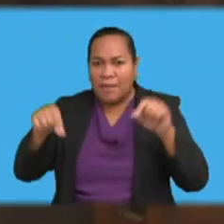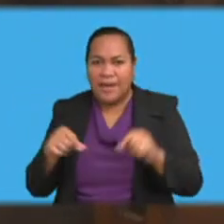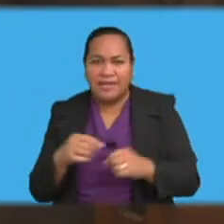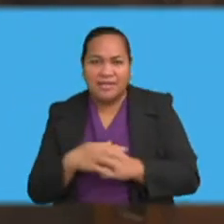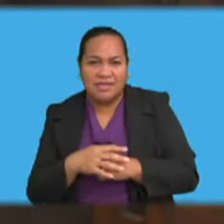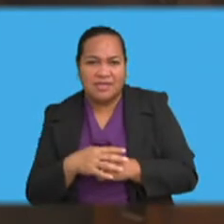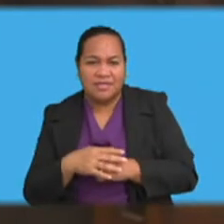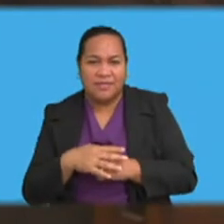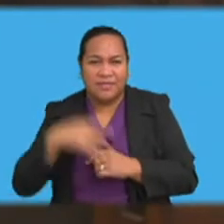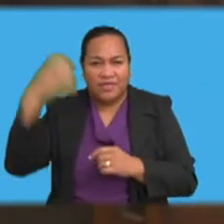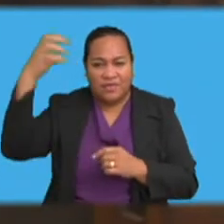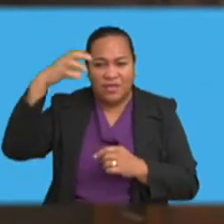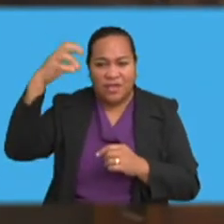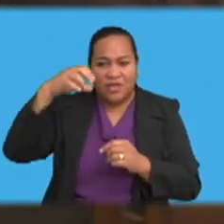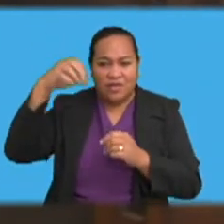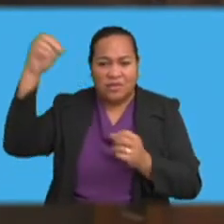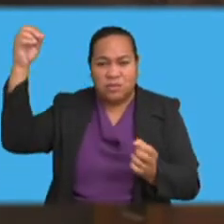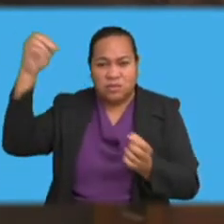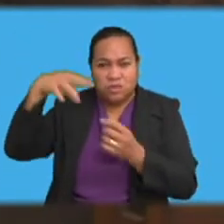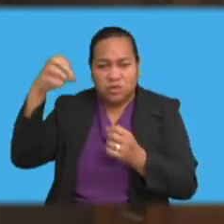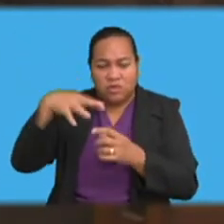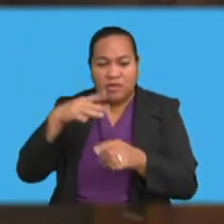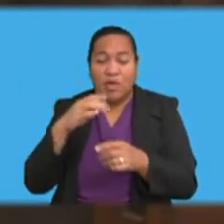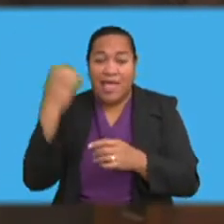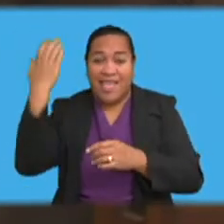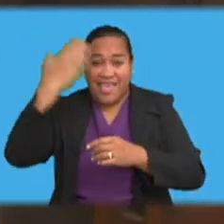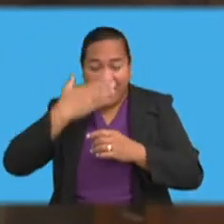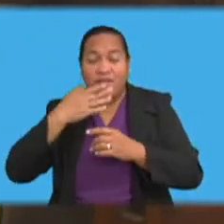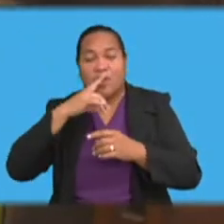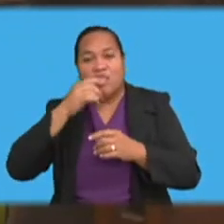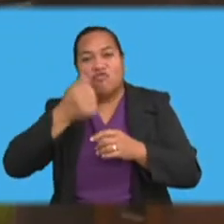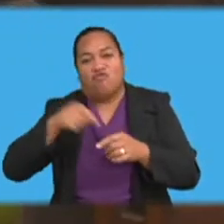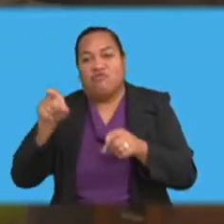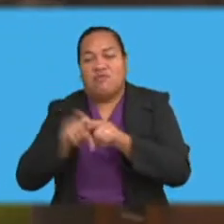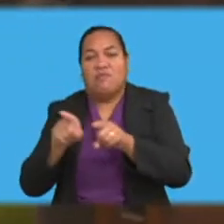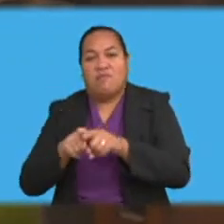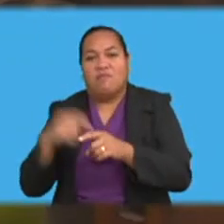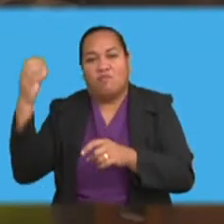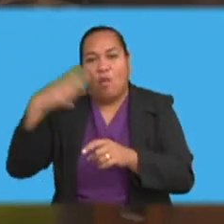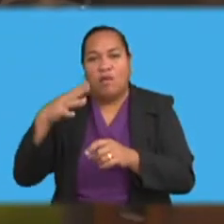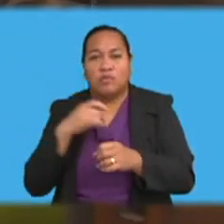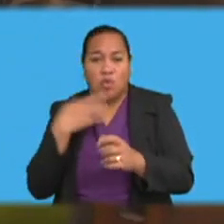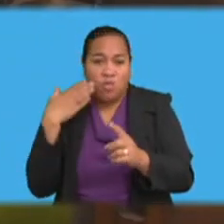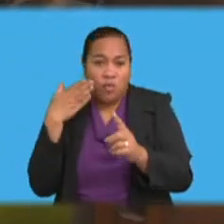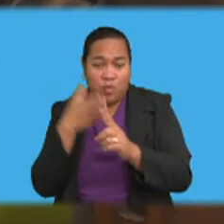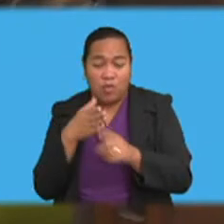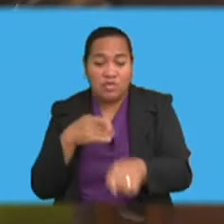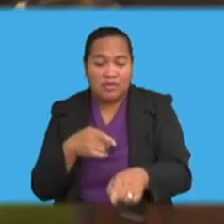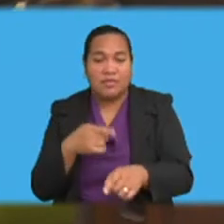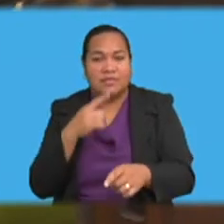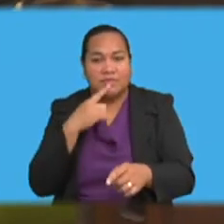using mains power during the evening. Madam Speaker, this approach personifies